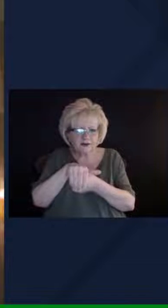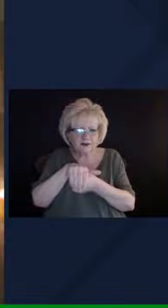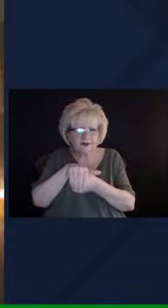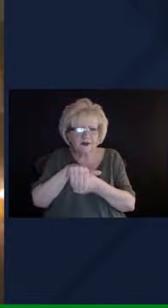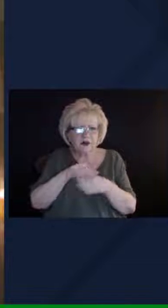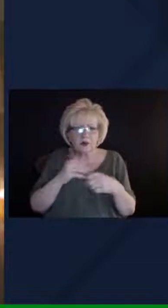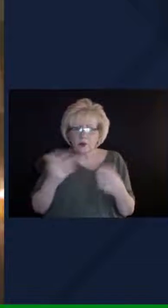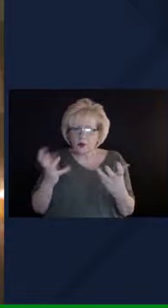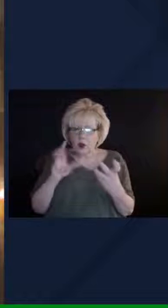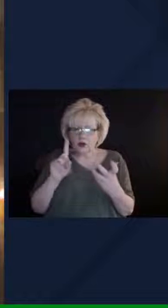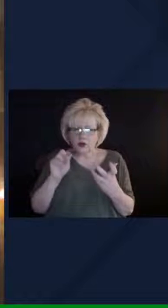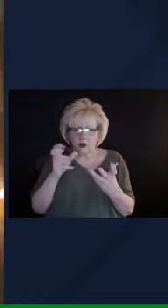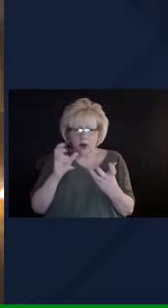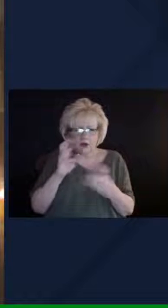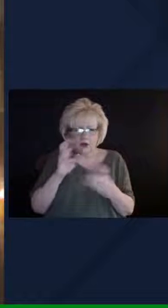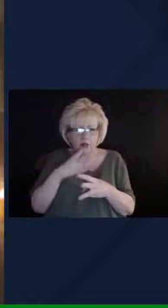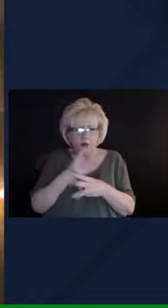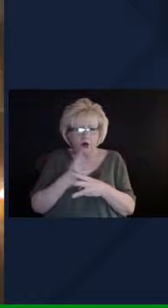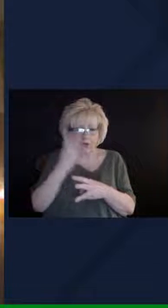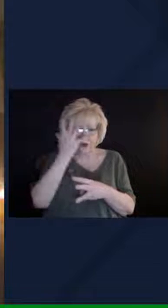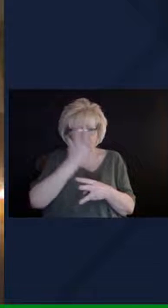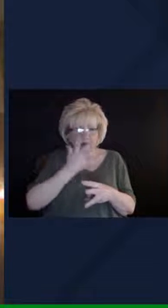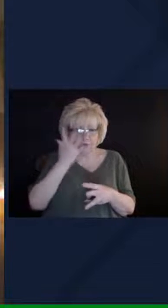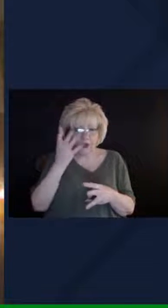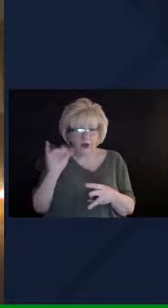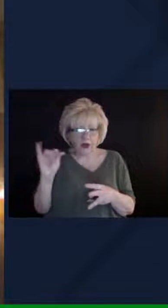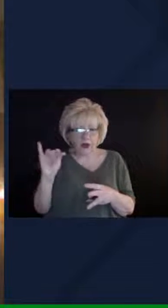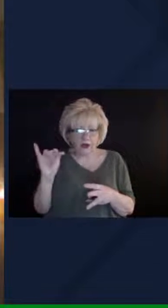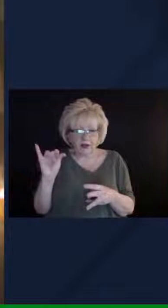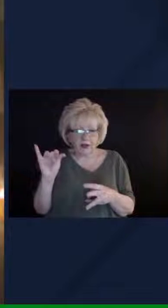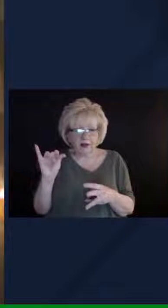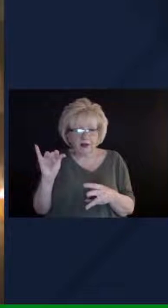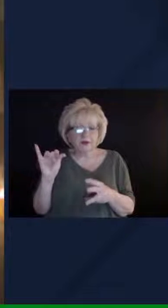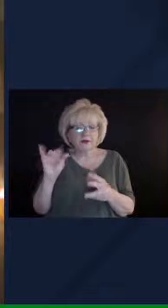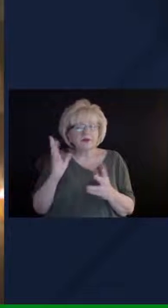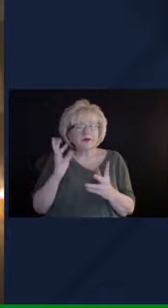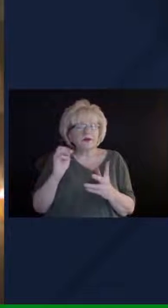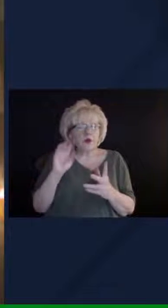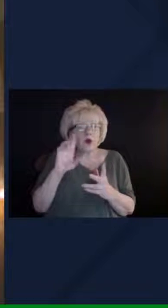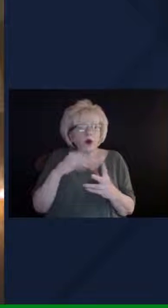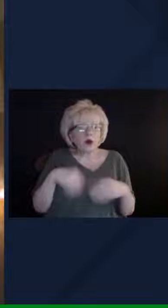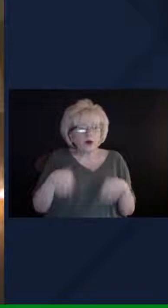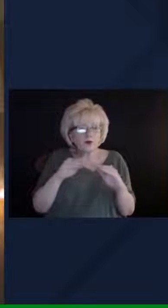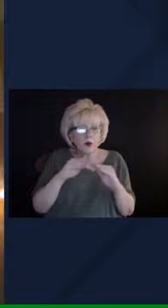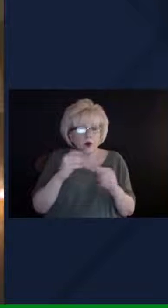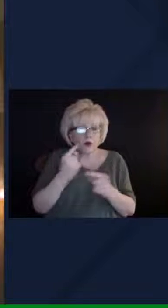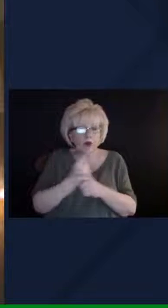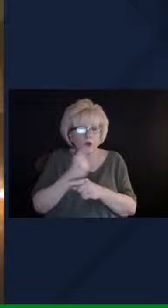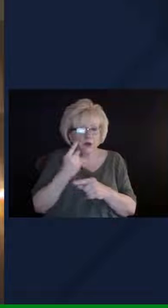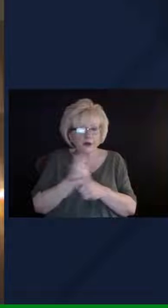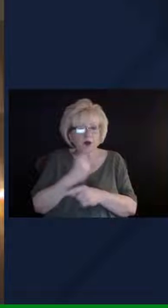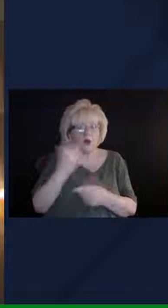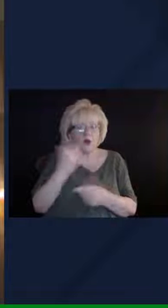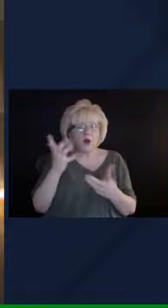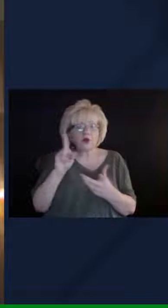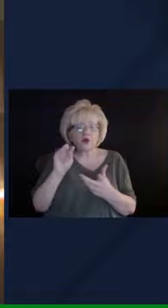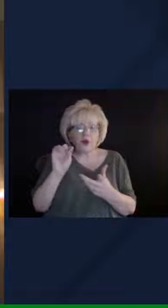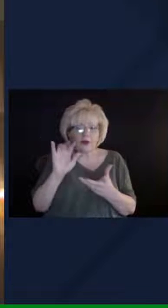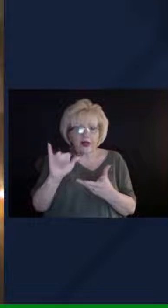What do you want the world to look like? Or more aptly, more appropriately, what do you want that to feel